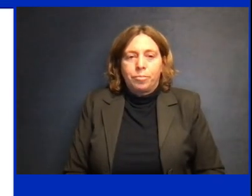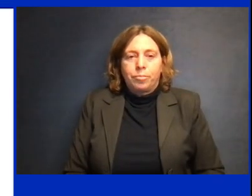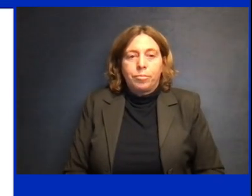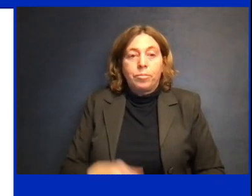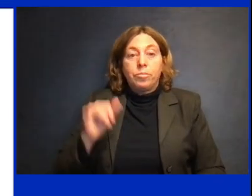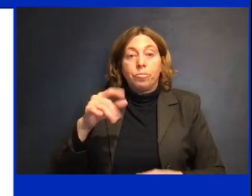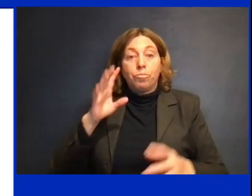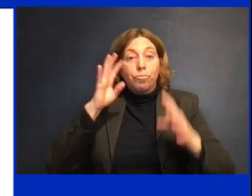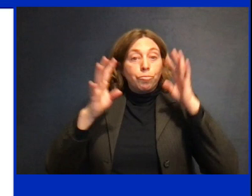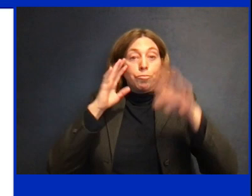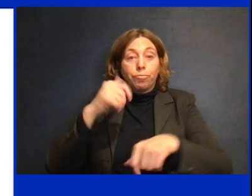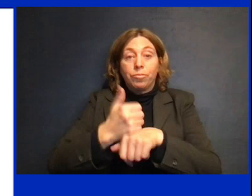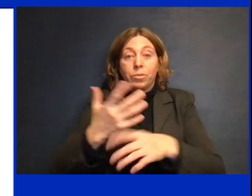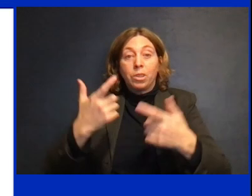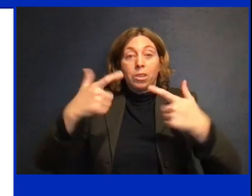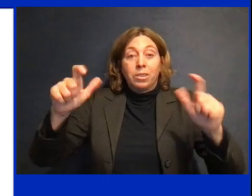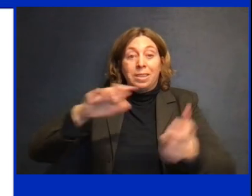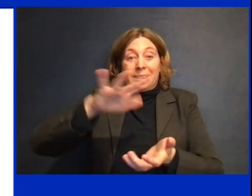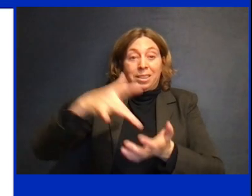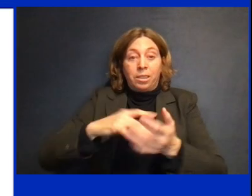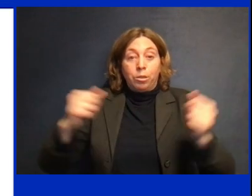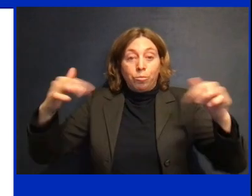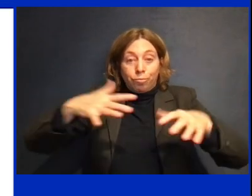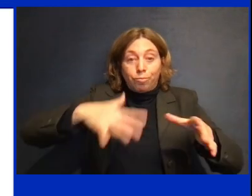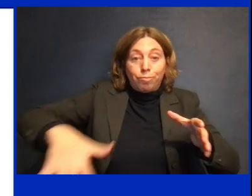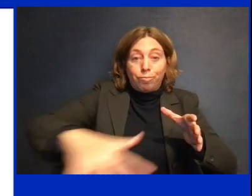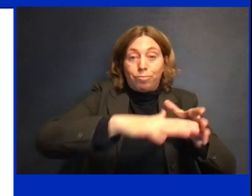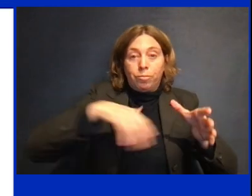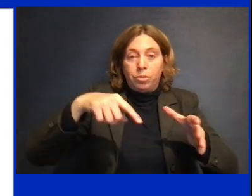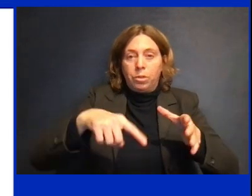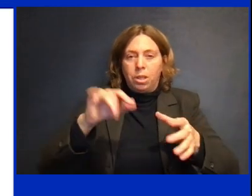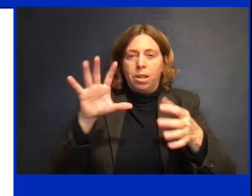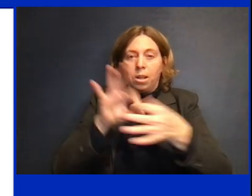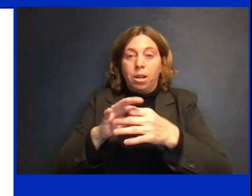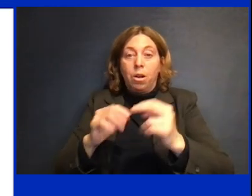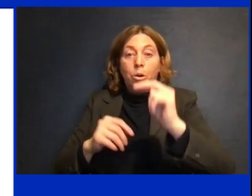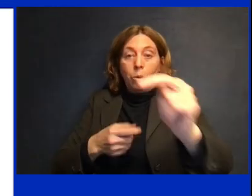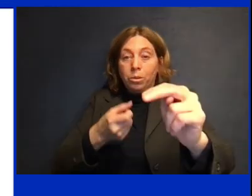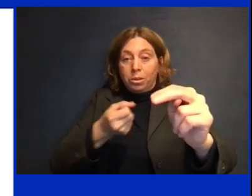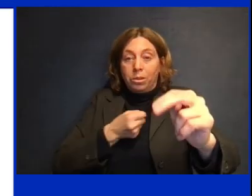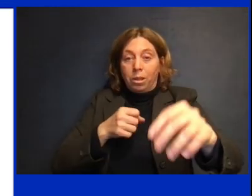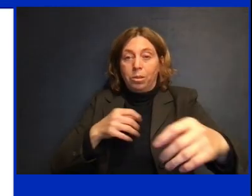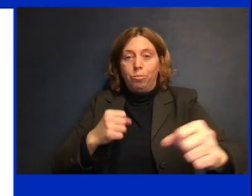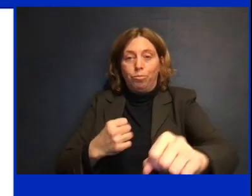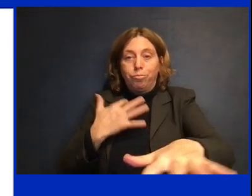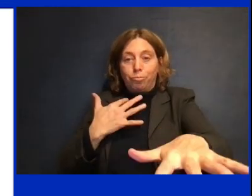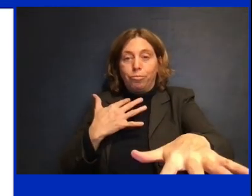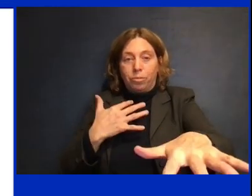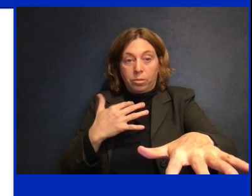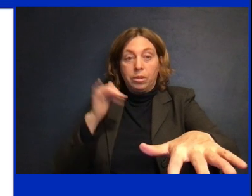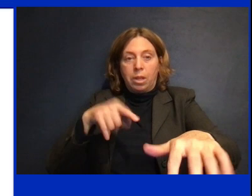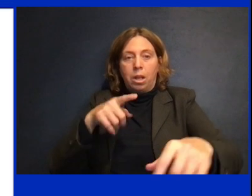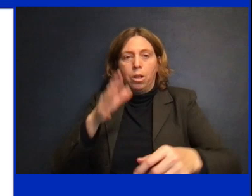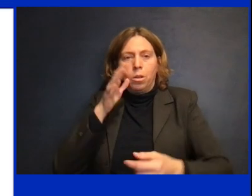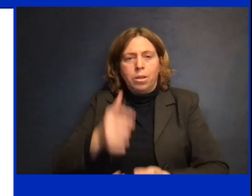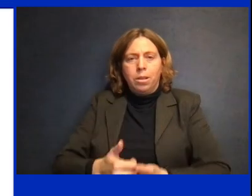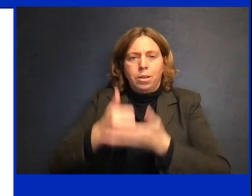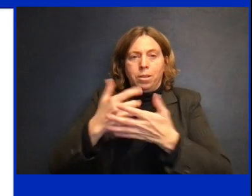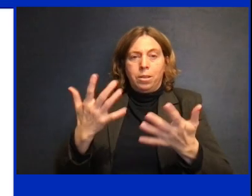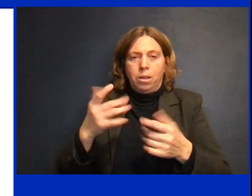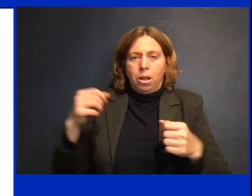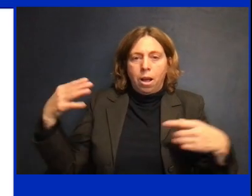The creation of a larger central atrium by linking the north and south wings will enable intuitive wayfinding